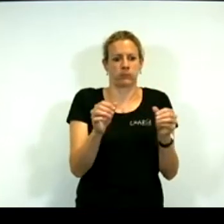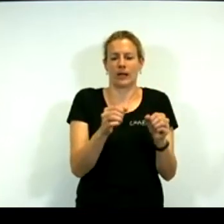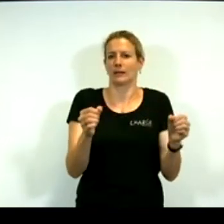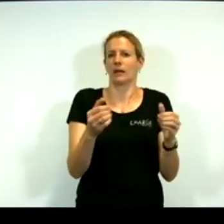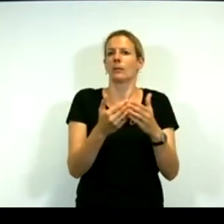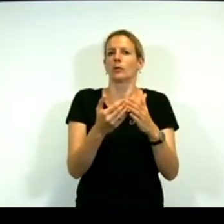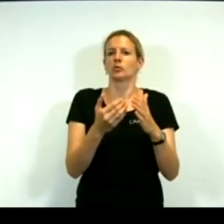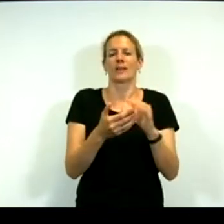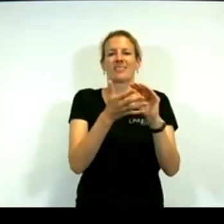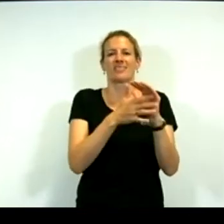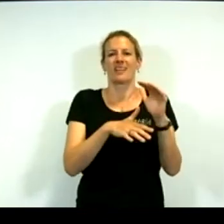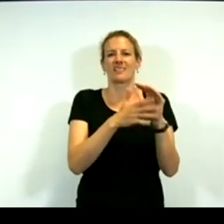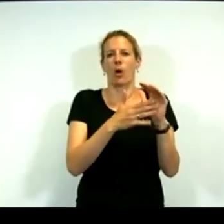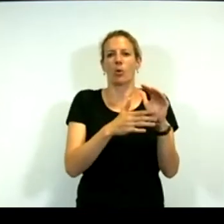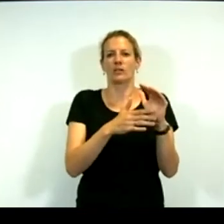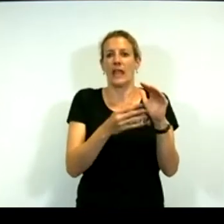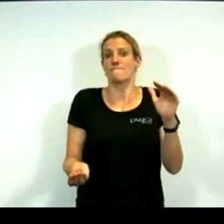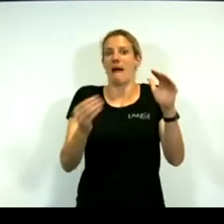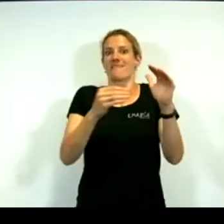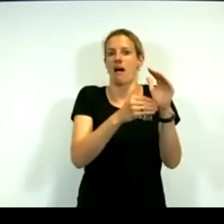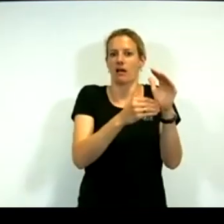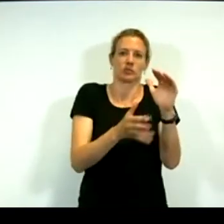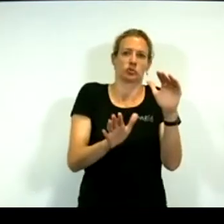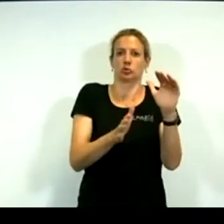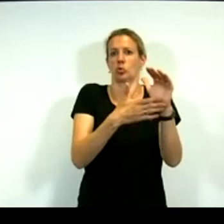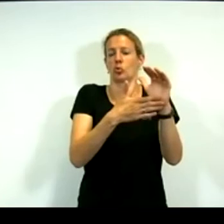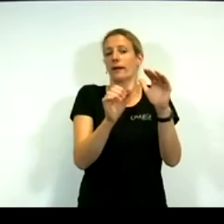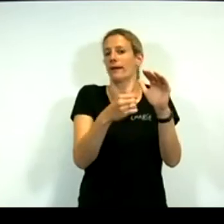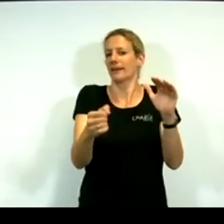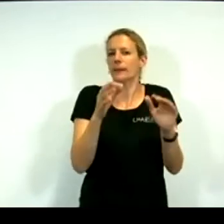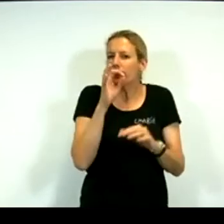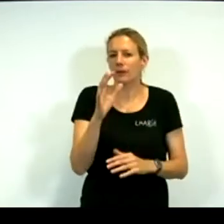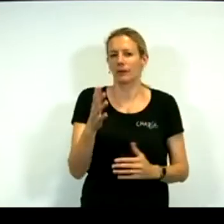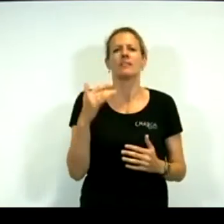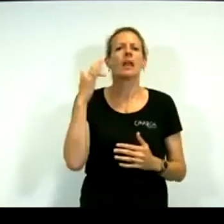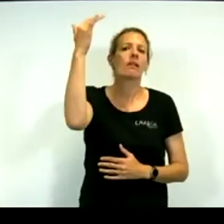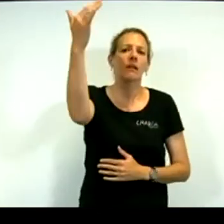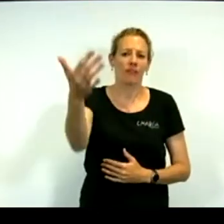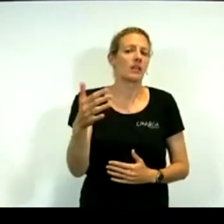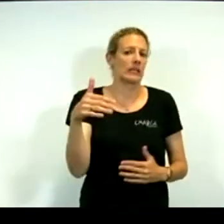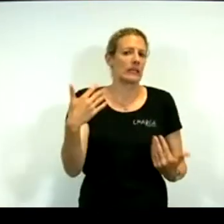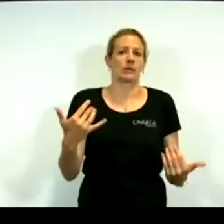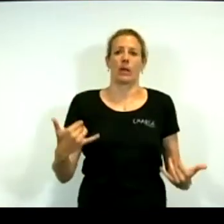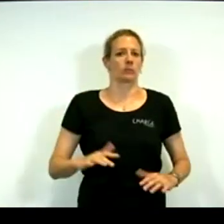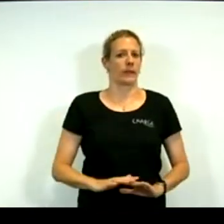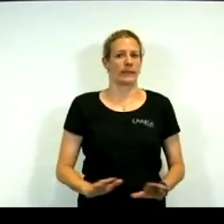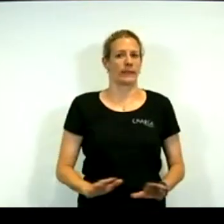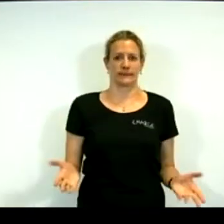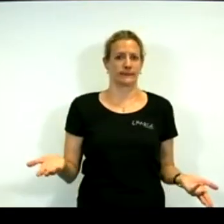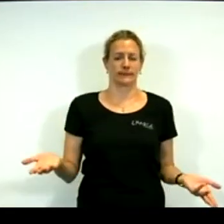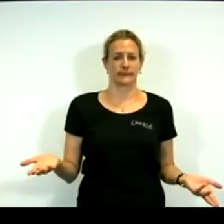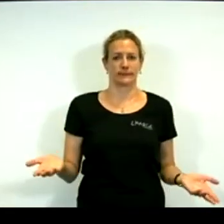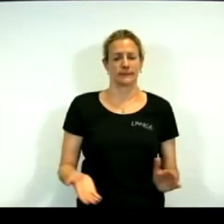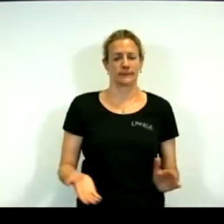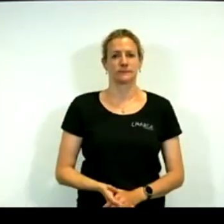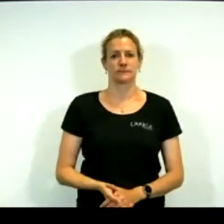build a full retina. One day we might, but at the moment we can't. And I think if